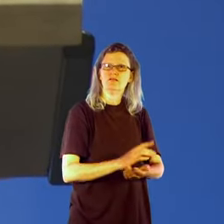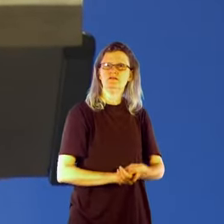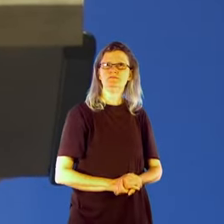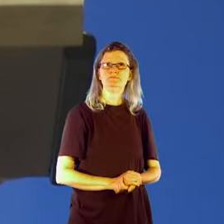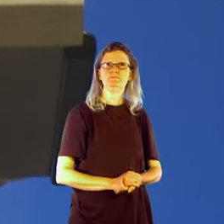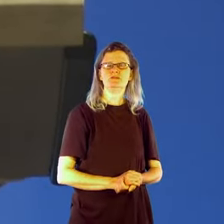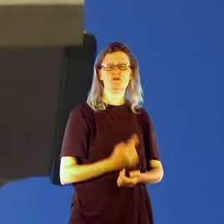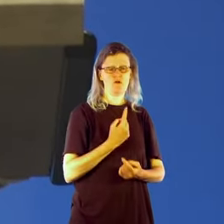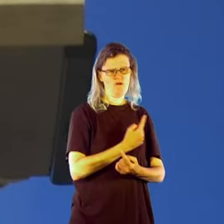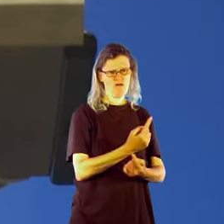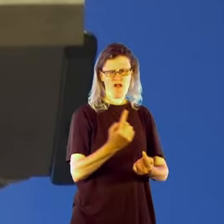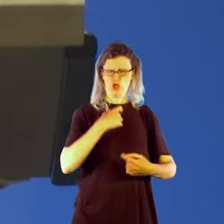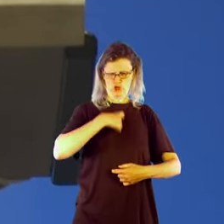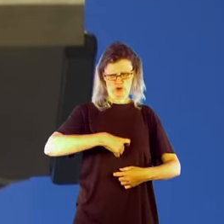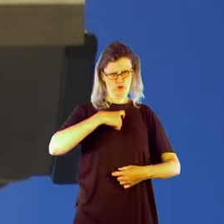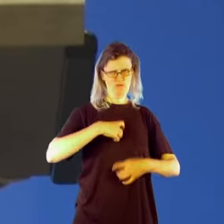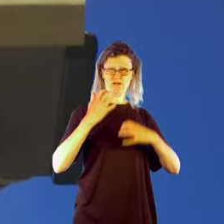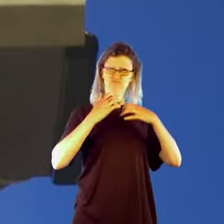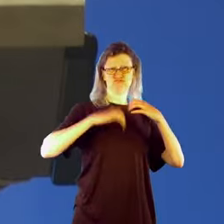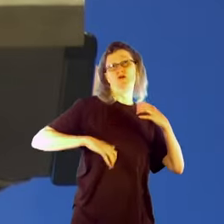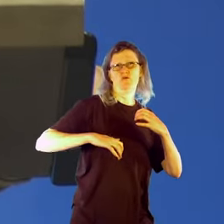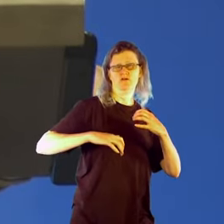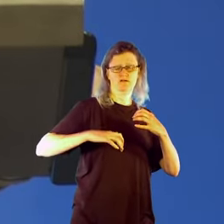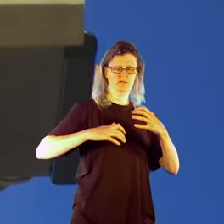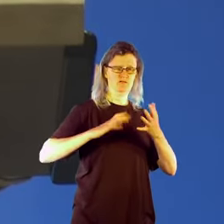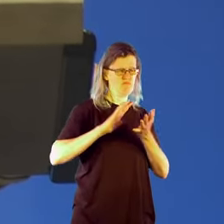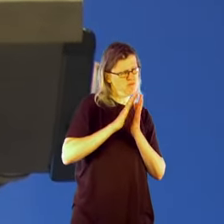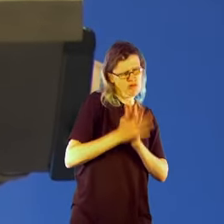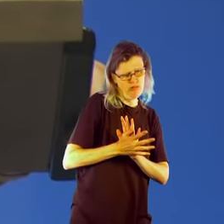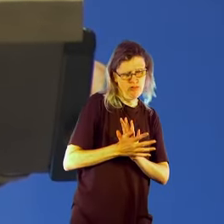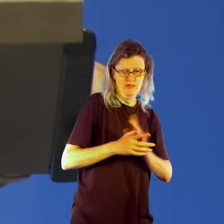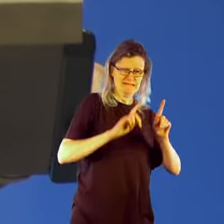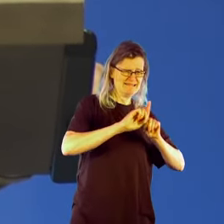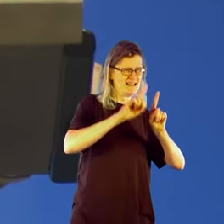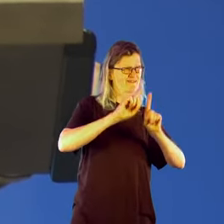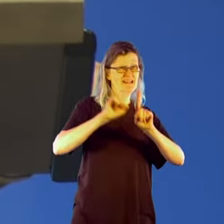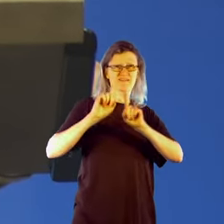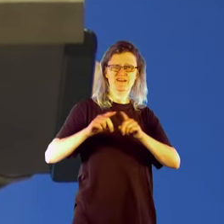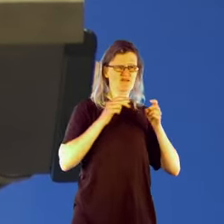So our broken humanity is broken in every possible way.